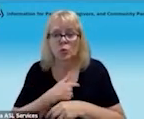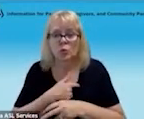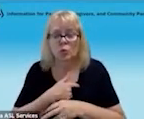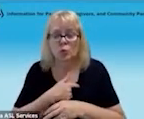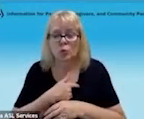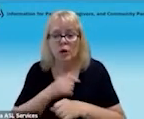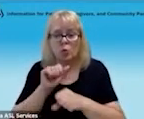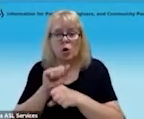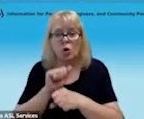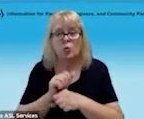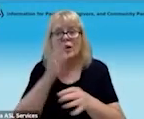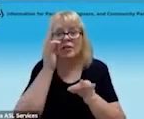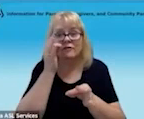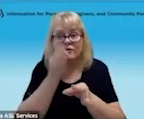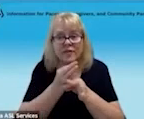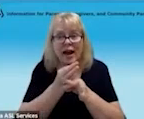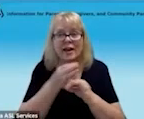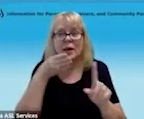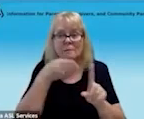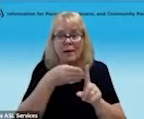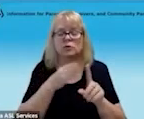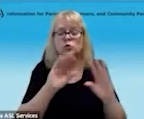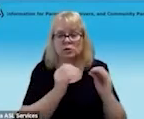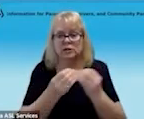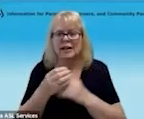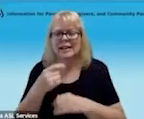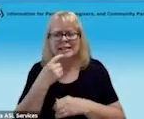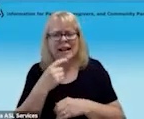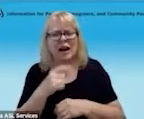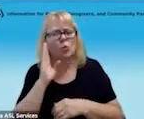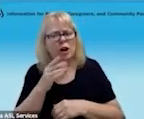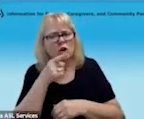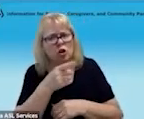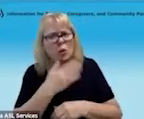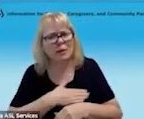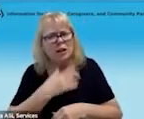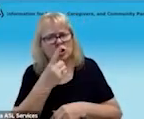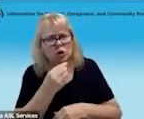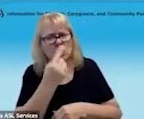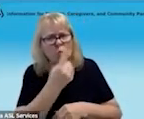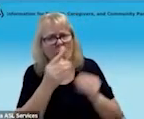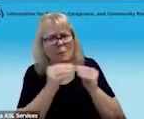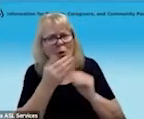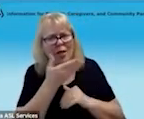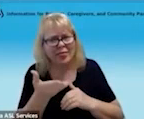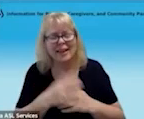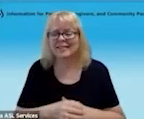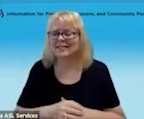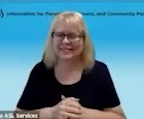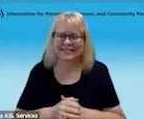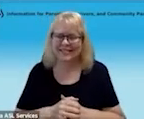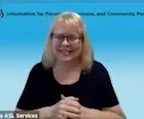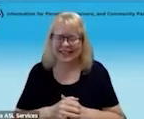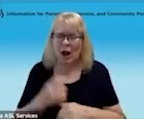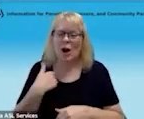and then getting their children vaccinated. We did another strategy we utilized is we worked